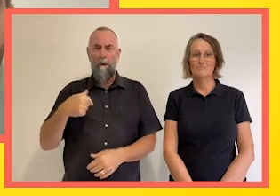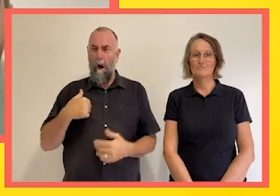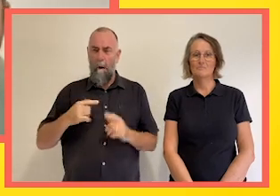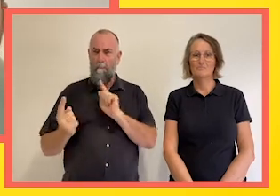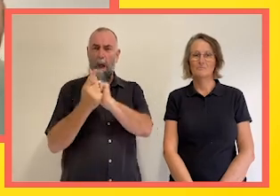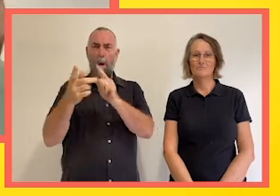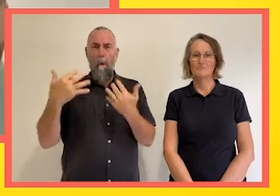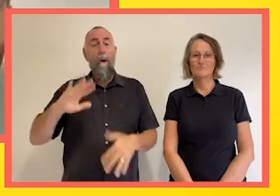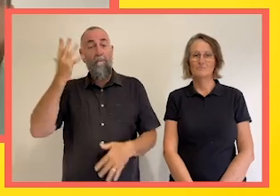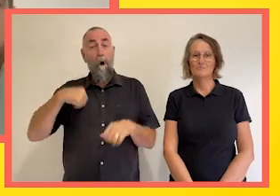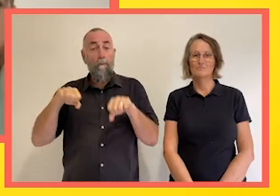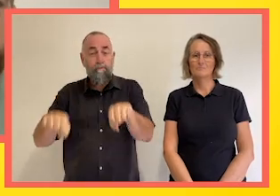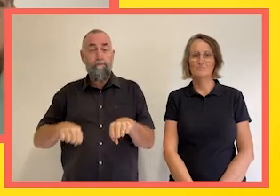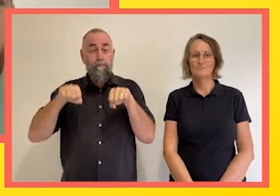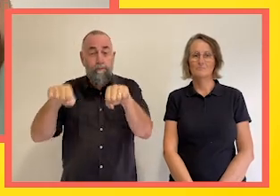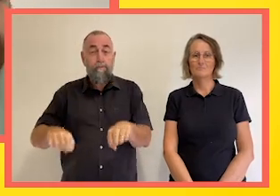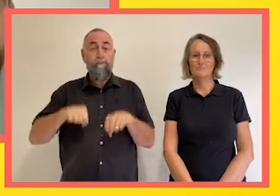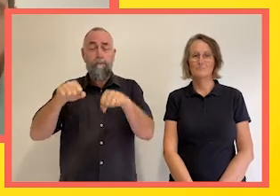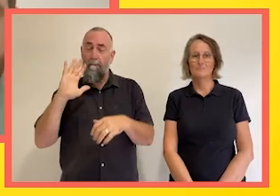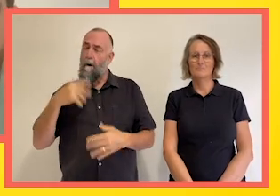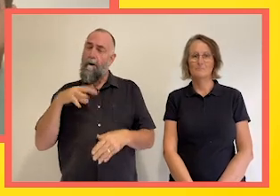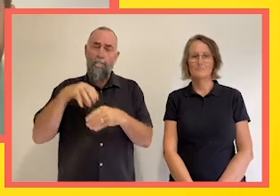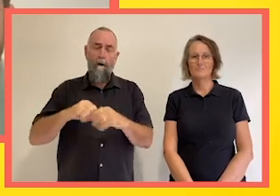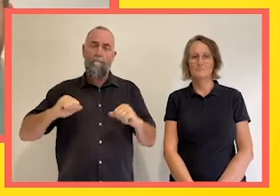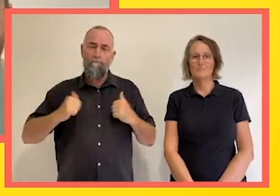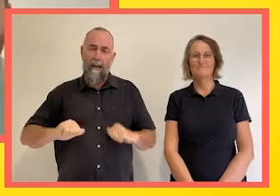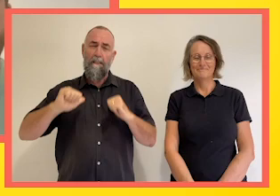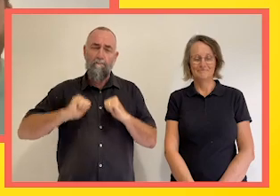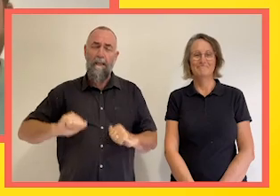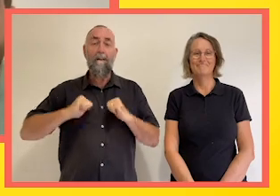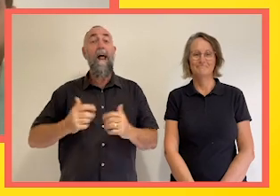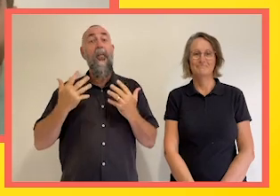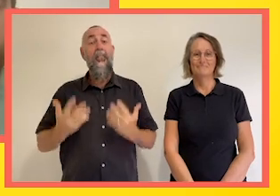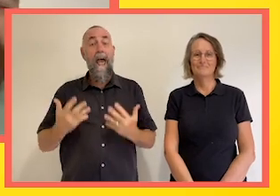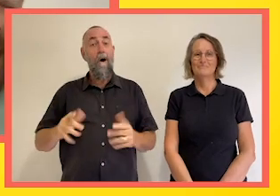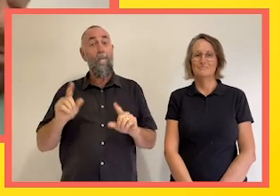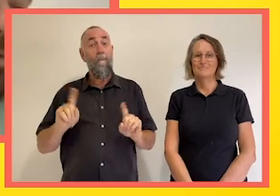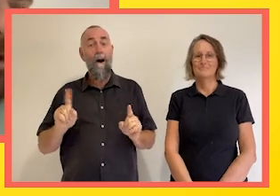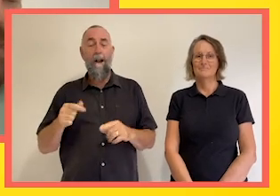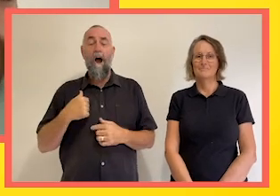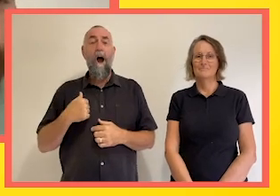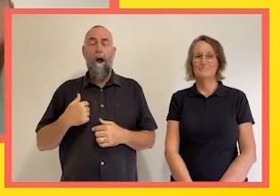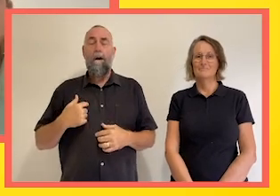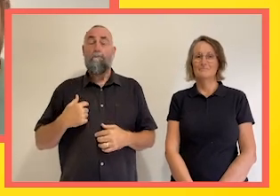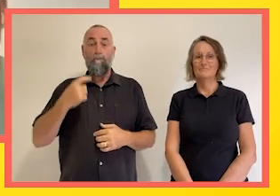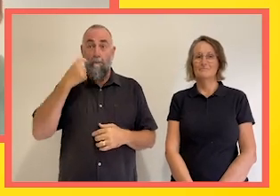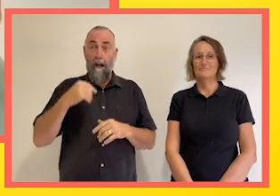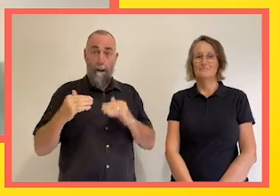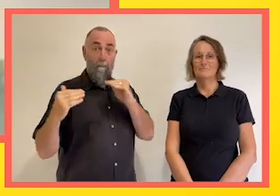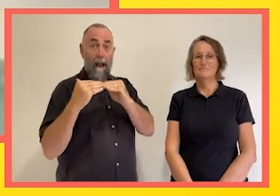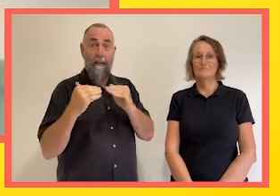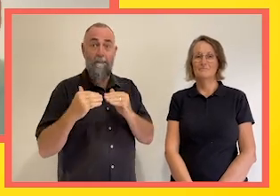have ever met. I used to cycle with Lauren. I used to exercise with Lauren. Now I would not